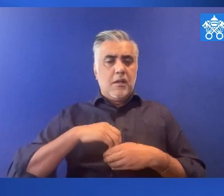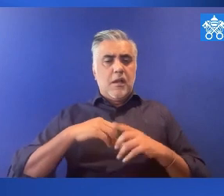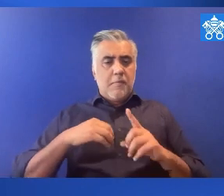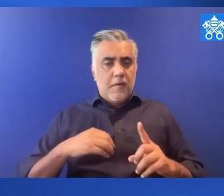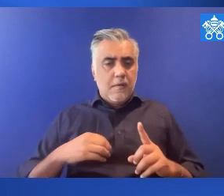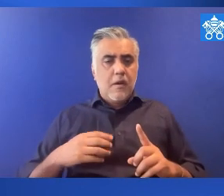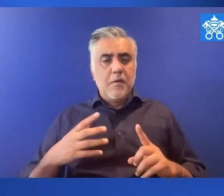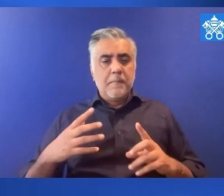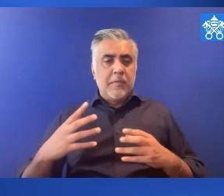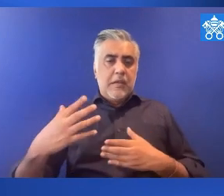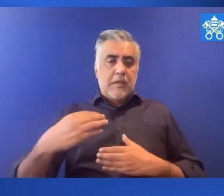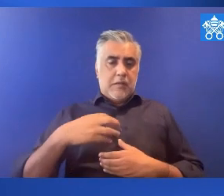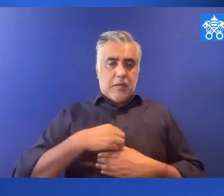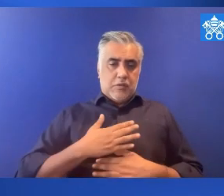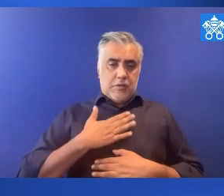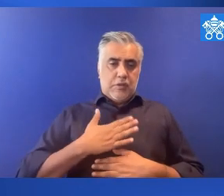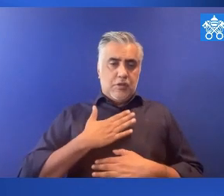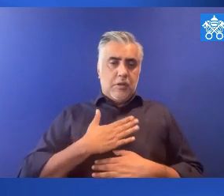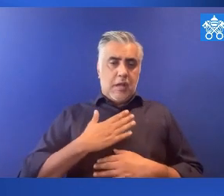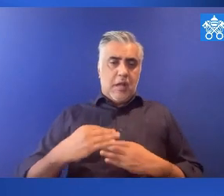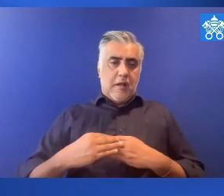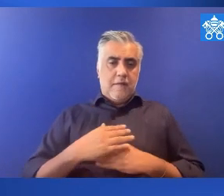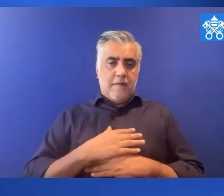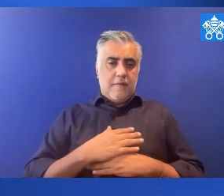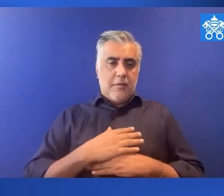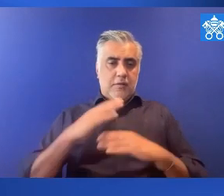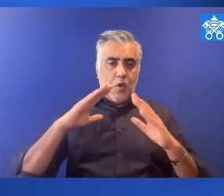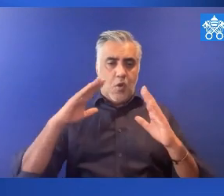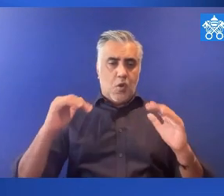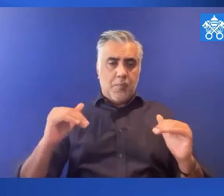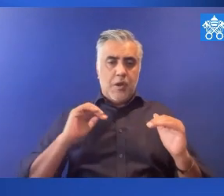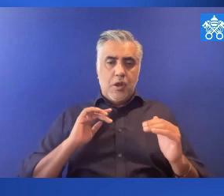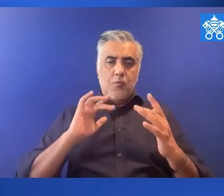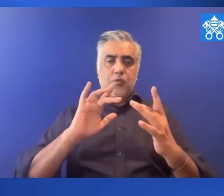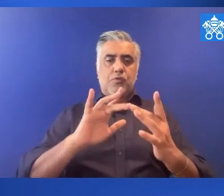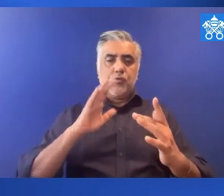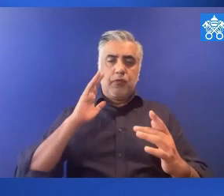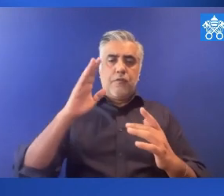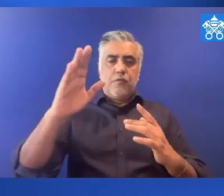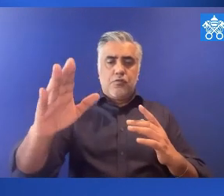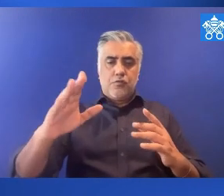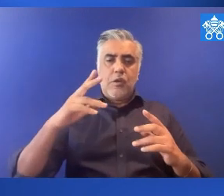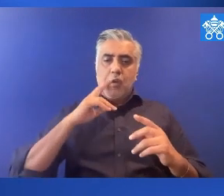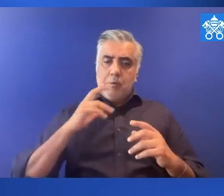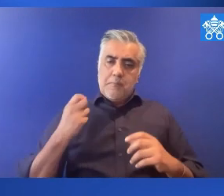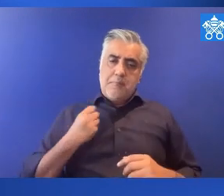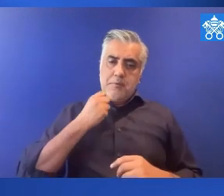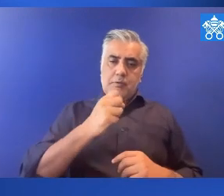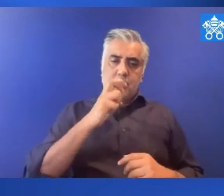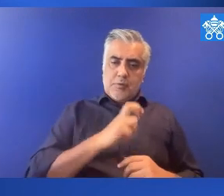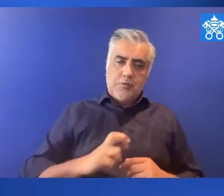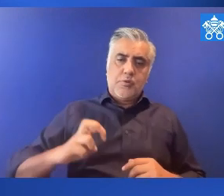inside. Above all, consolation affects hope and reaches out towards the future,